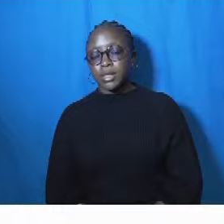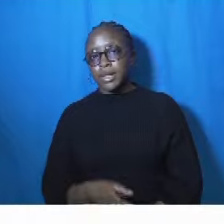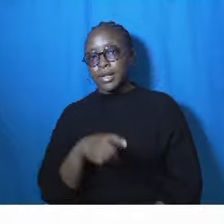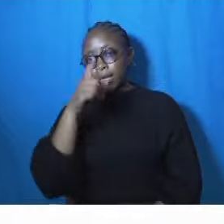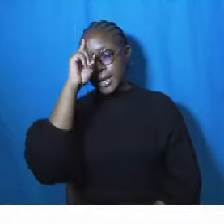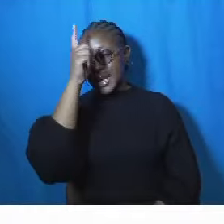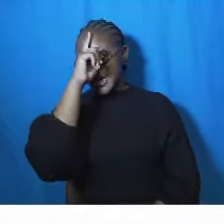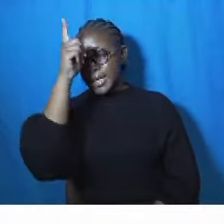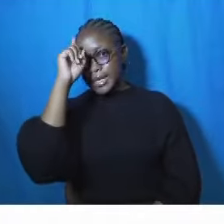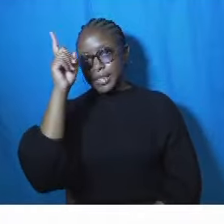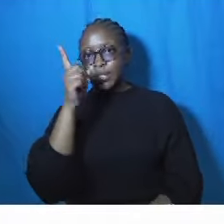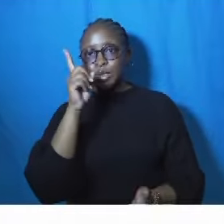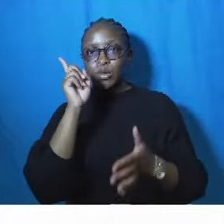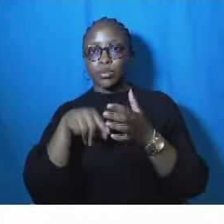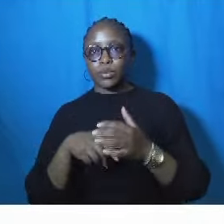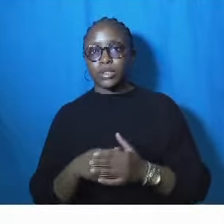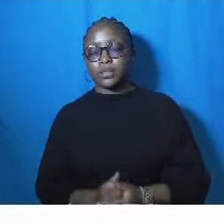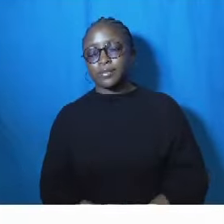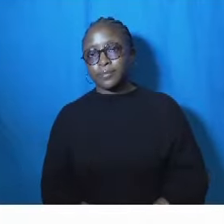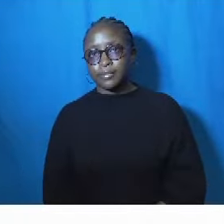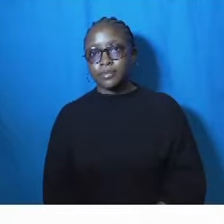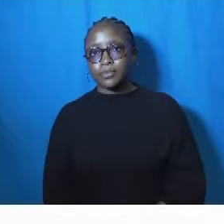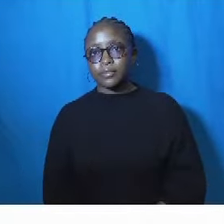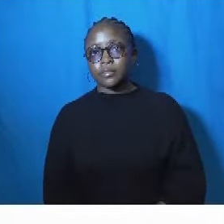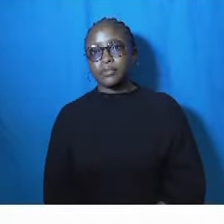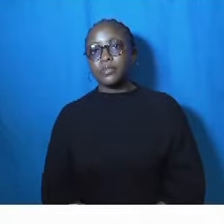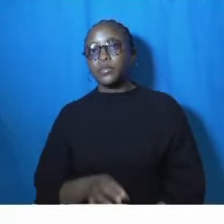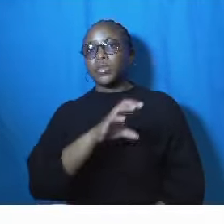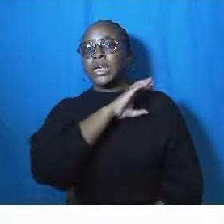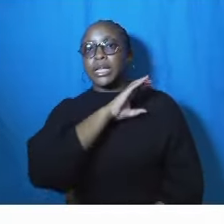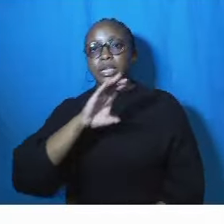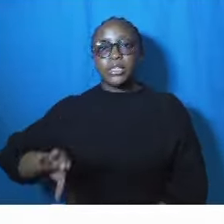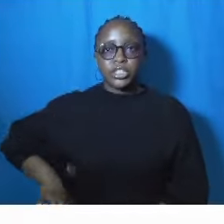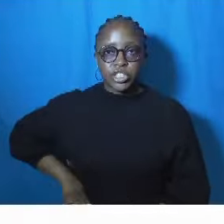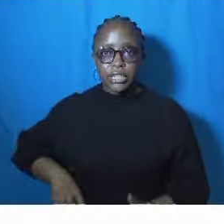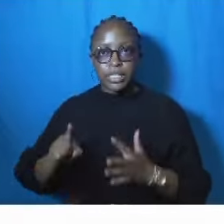church itself was birthed with 120.